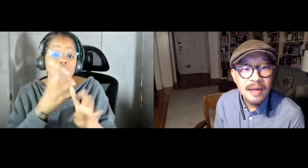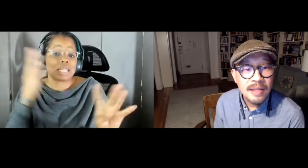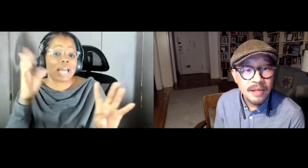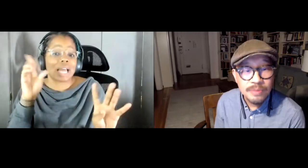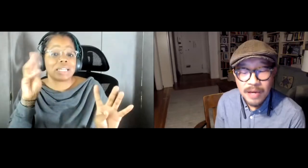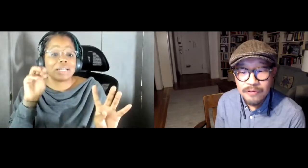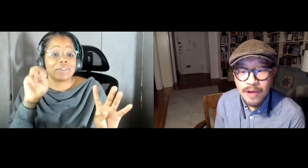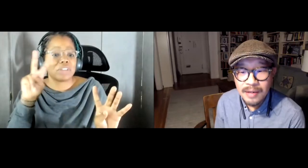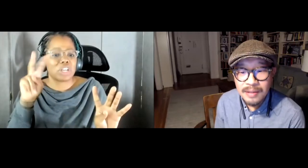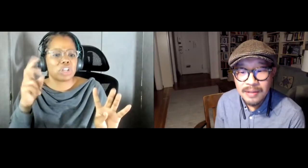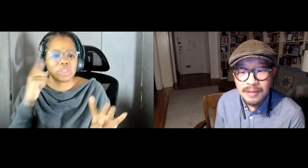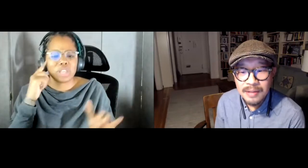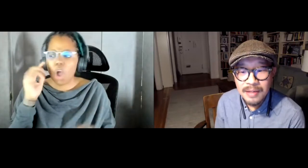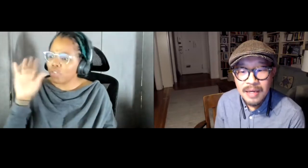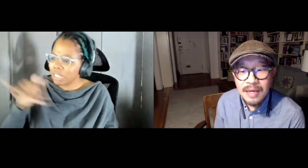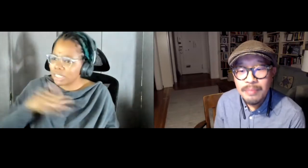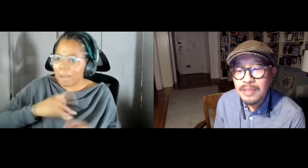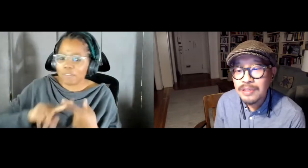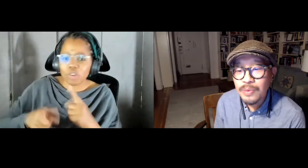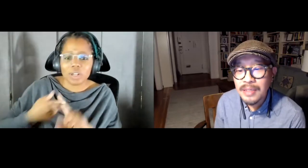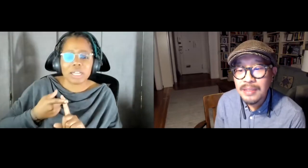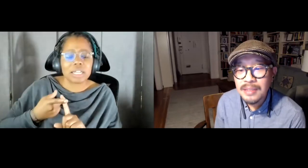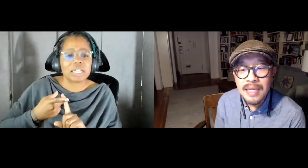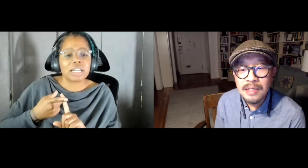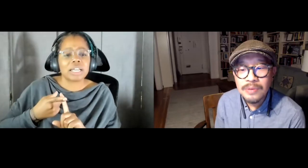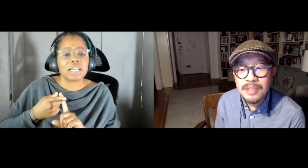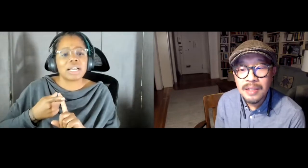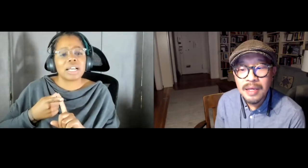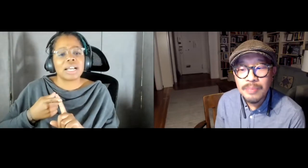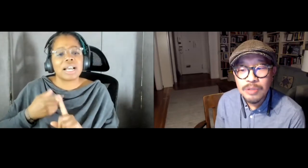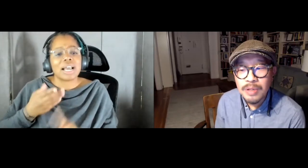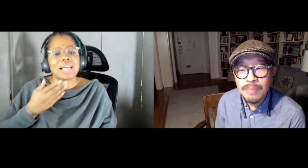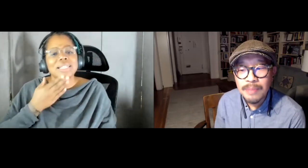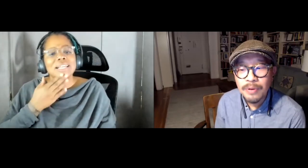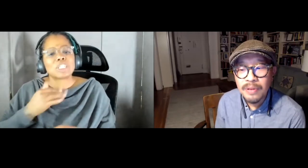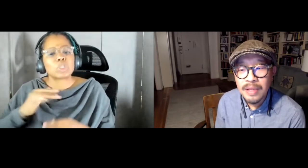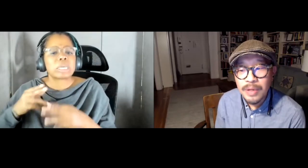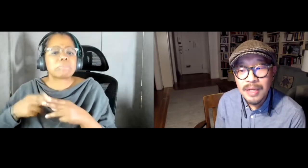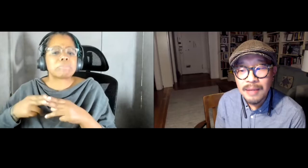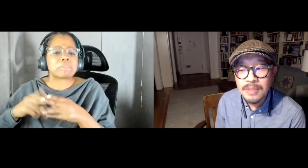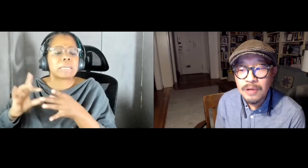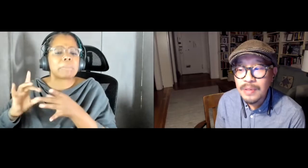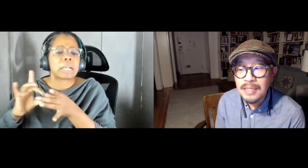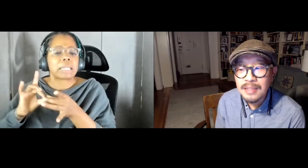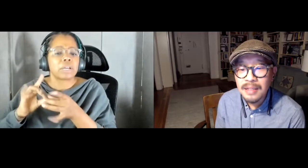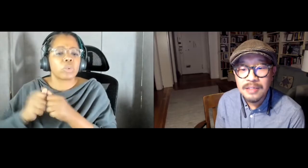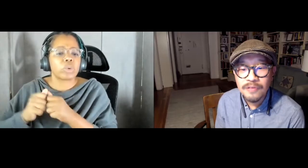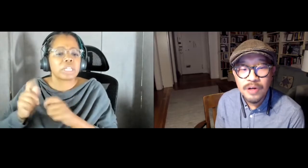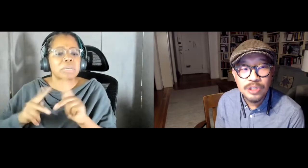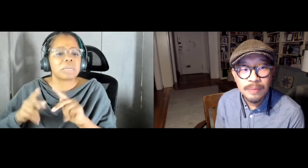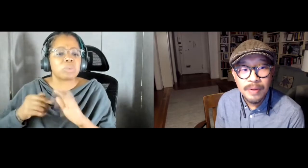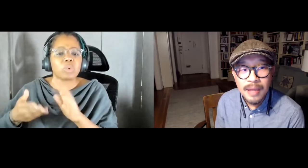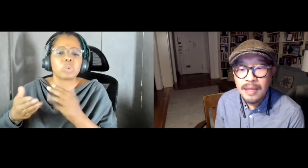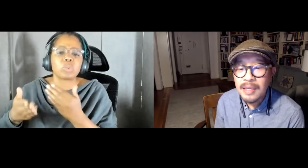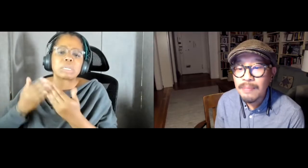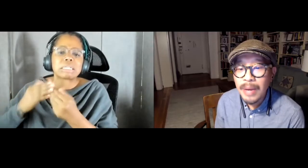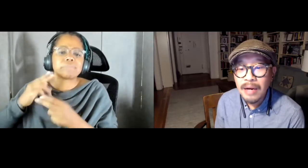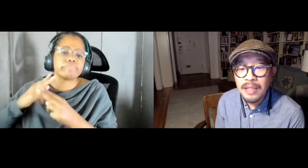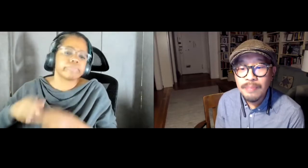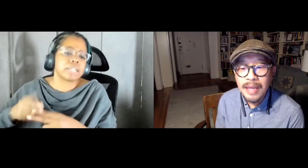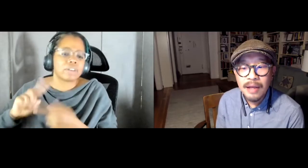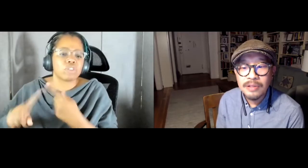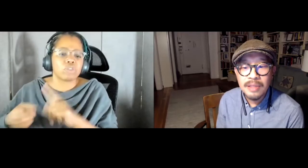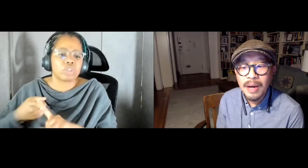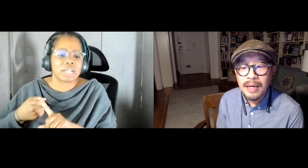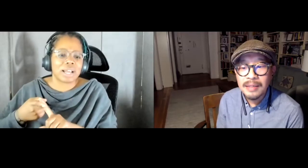hey, there's my friend. But the sweet, tenuous link between people that we name so easily as friendship can